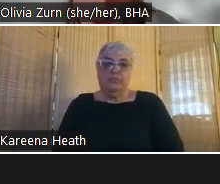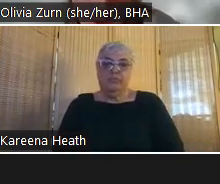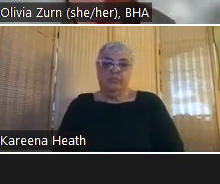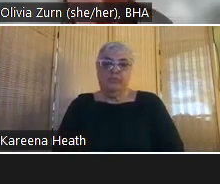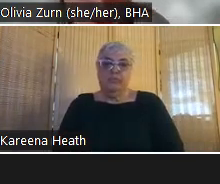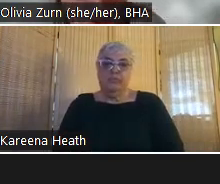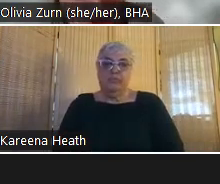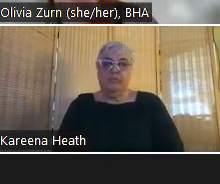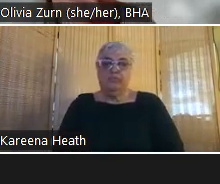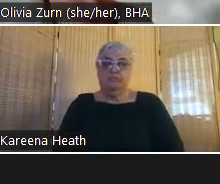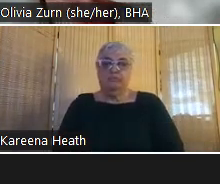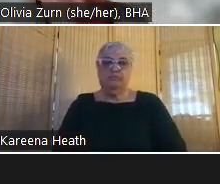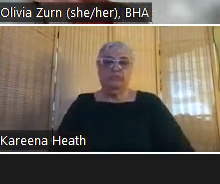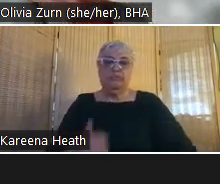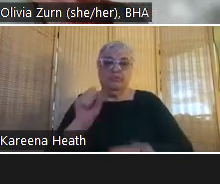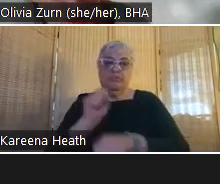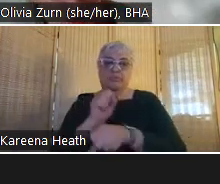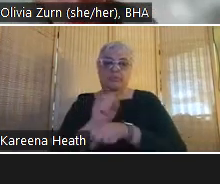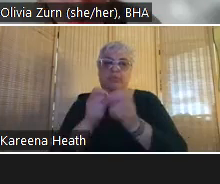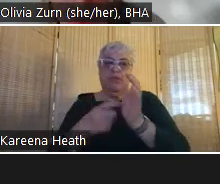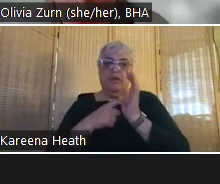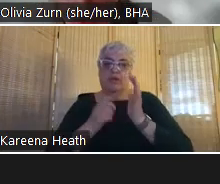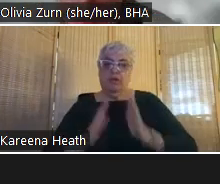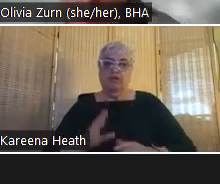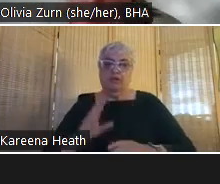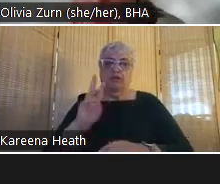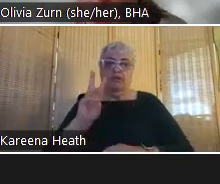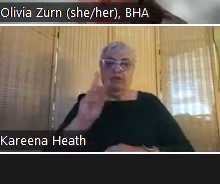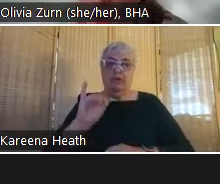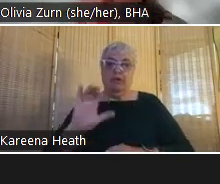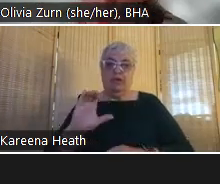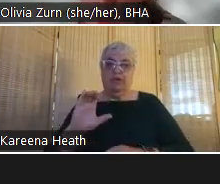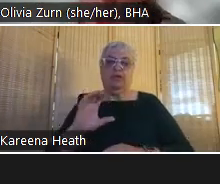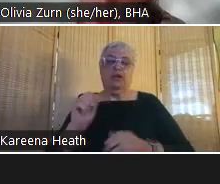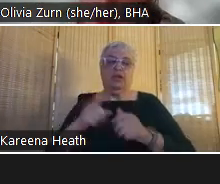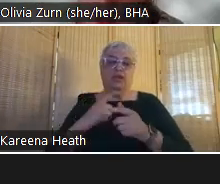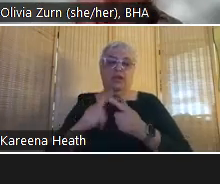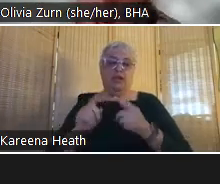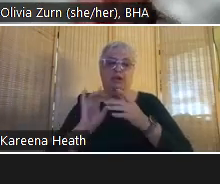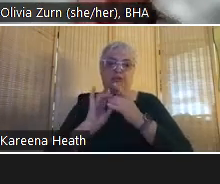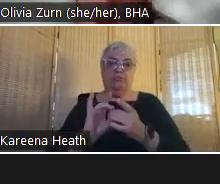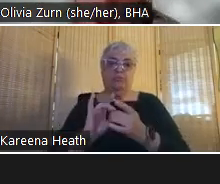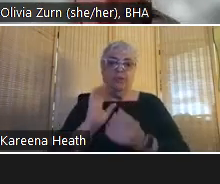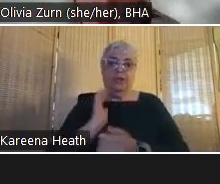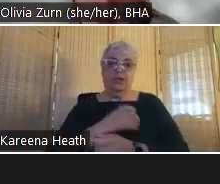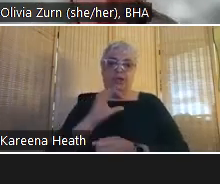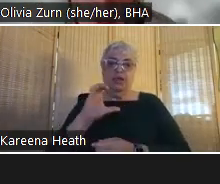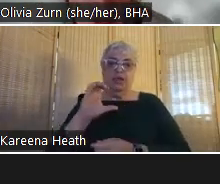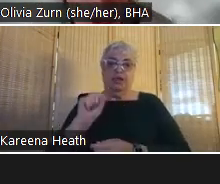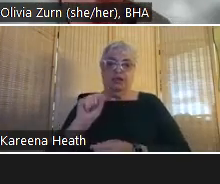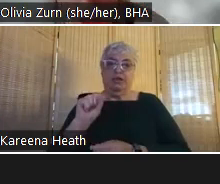And then moving on to our personnel requirements for walk-in crisis center. These also apply to our CSU